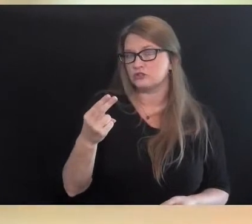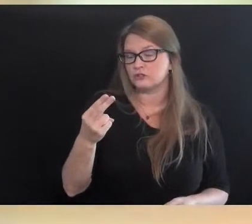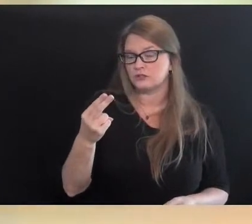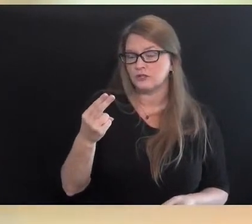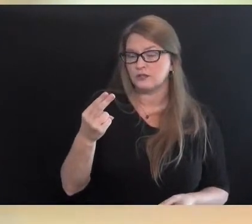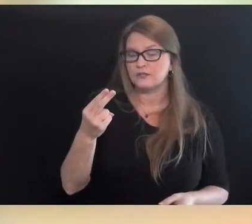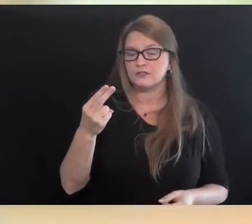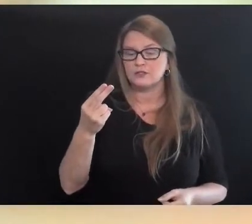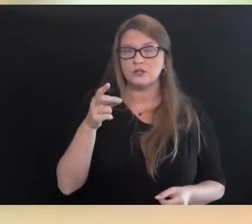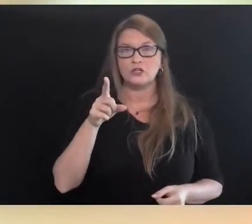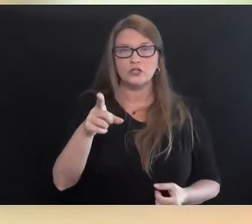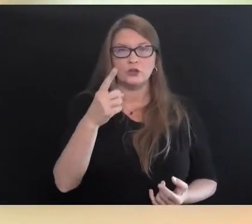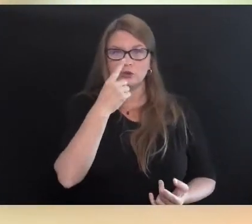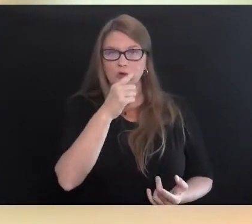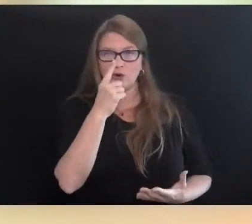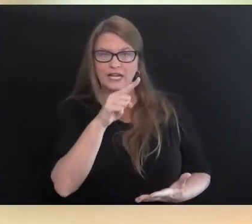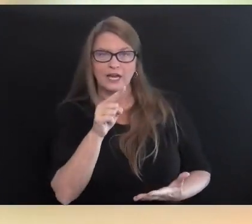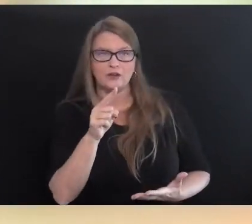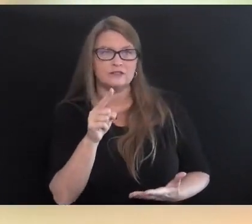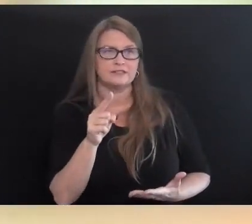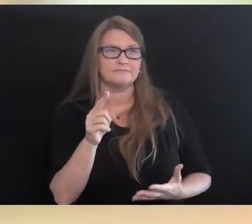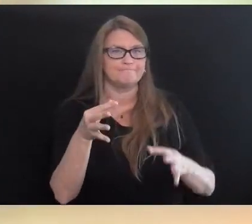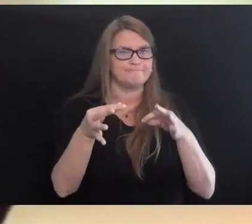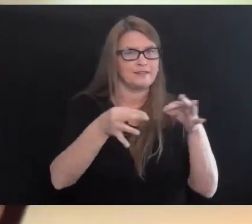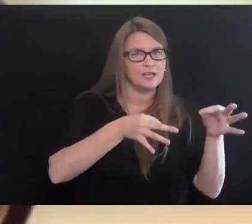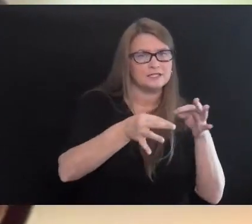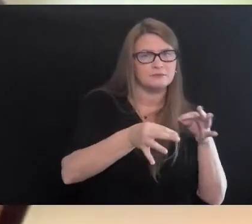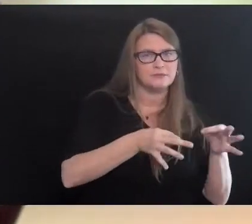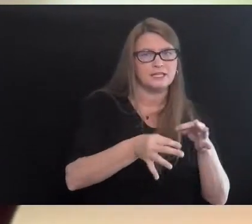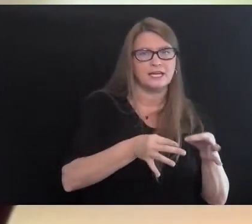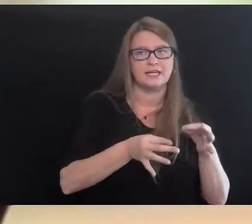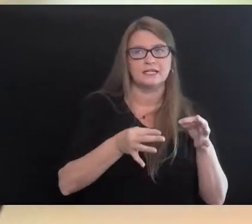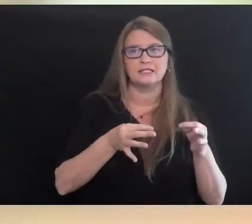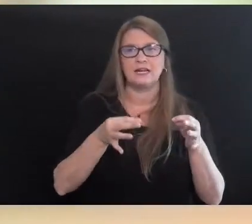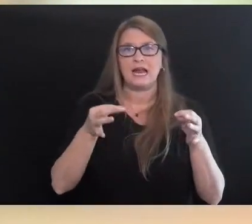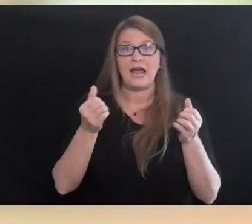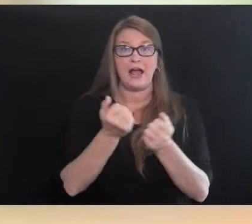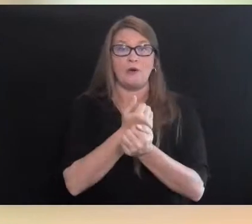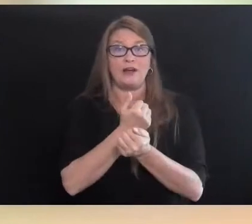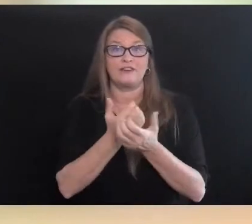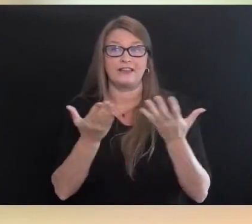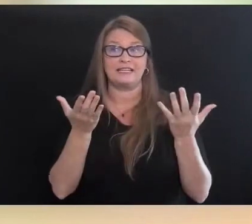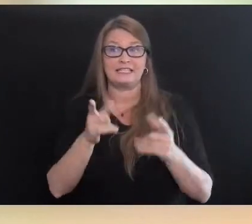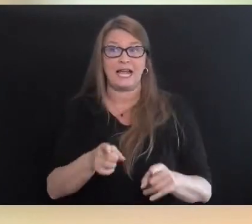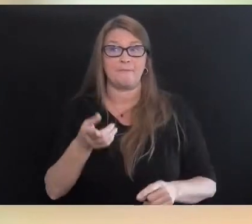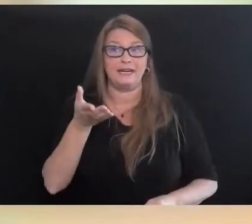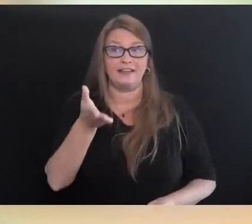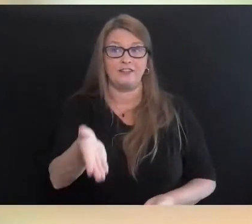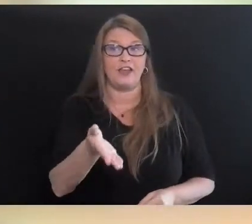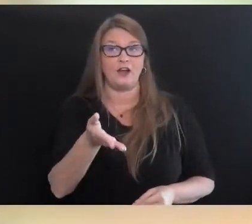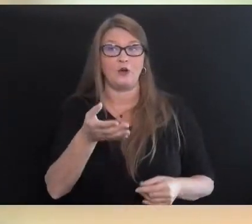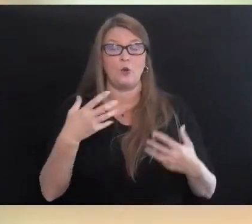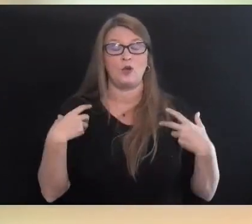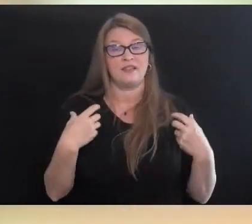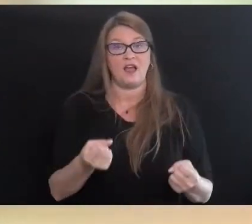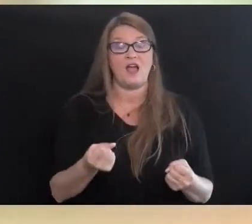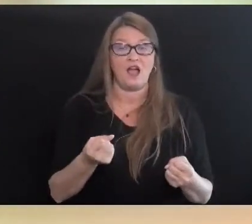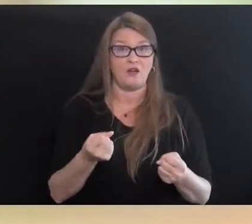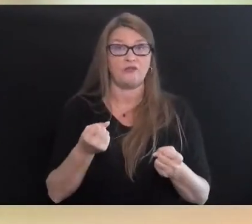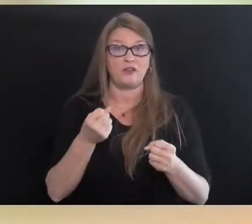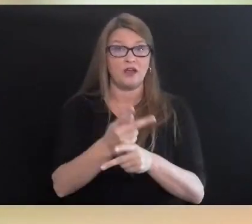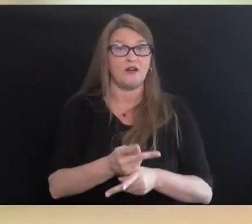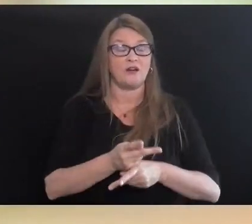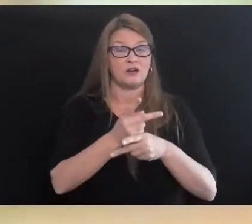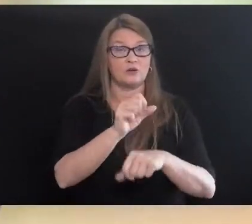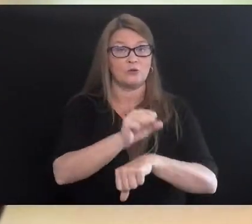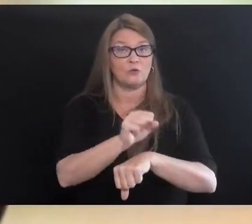if you can kind of just explain how things are going there from that standpoint, and getting those boosters